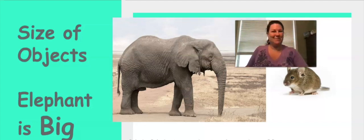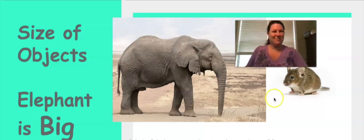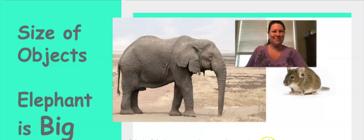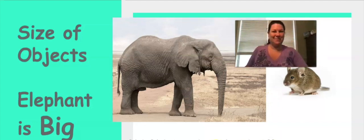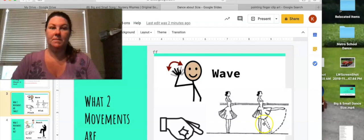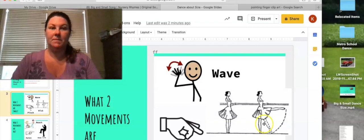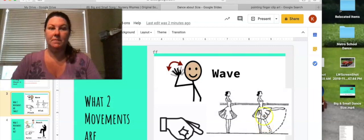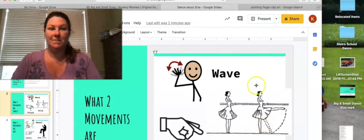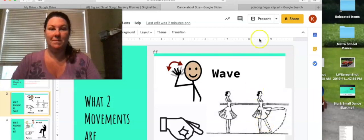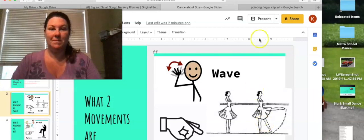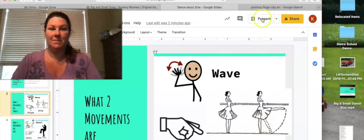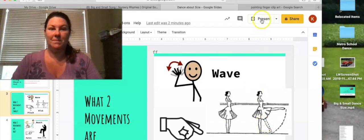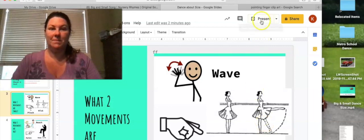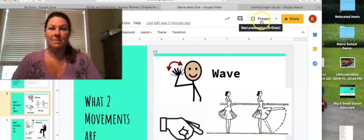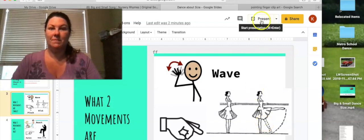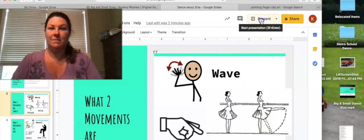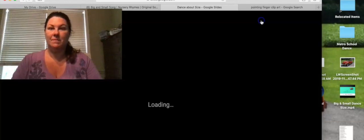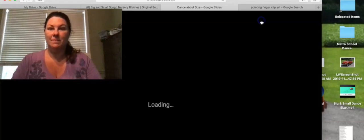small.